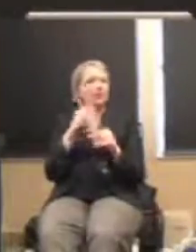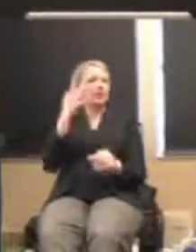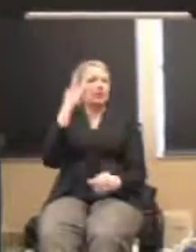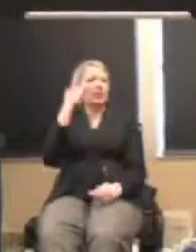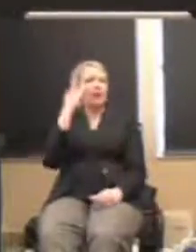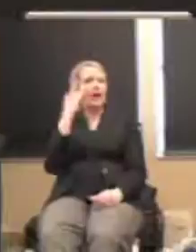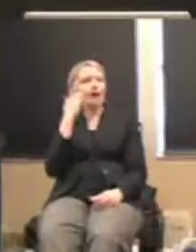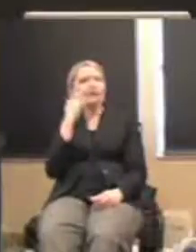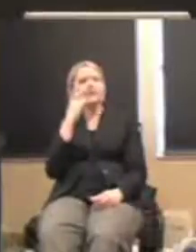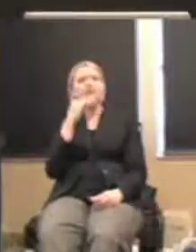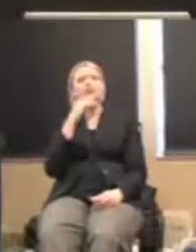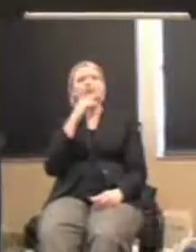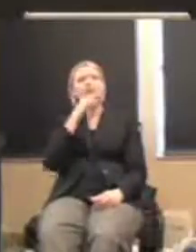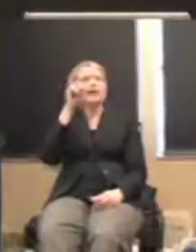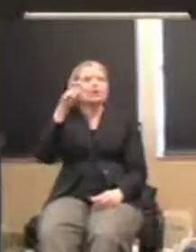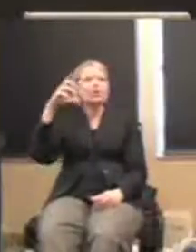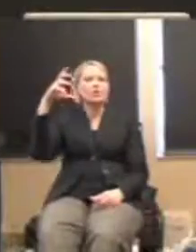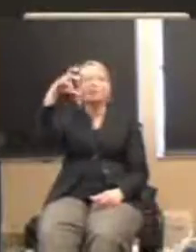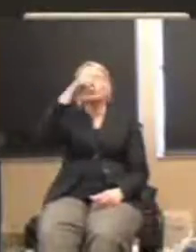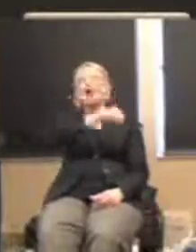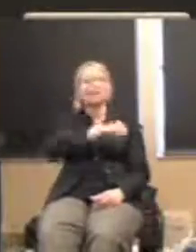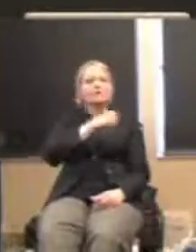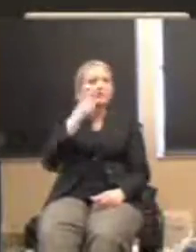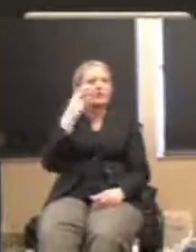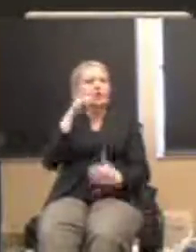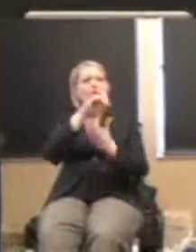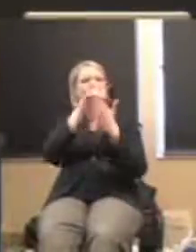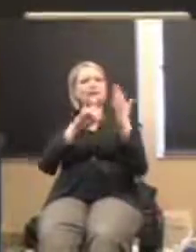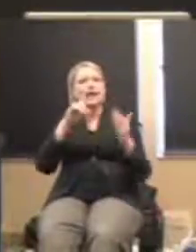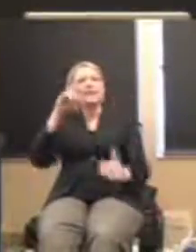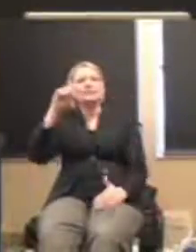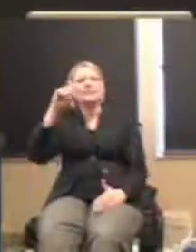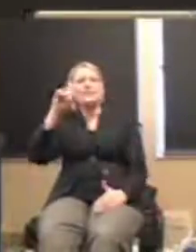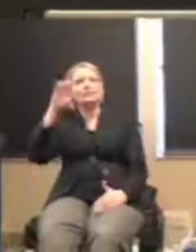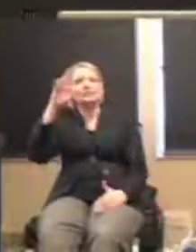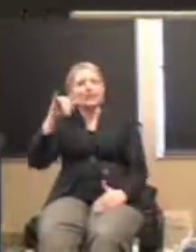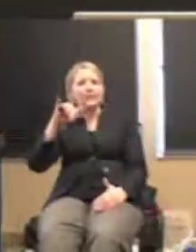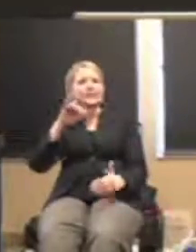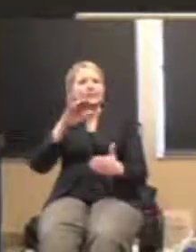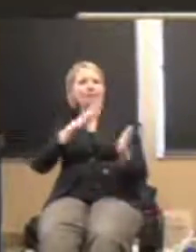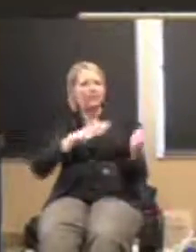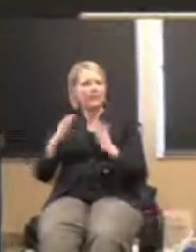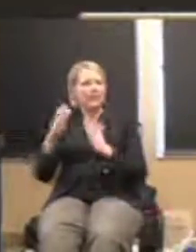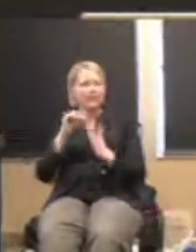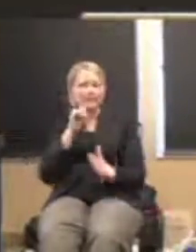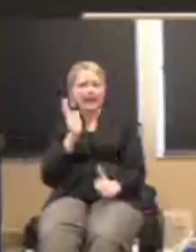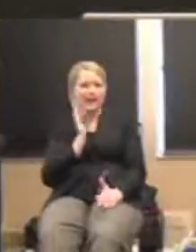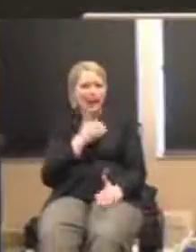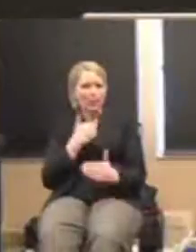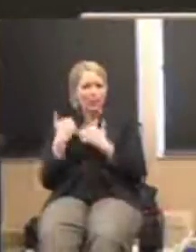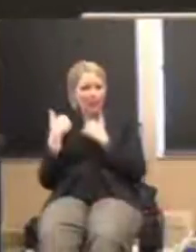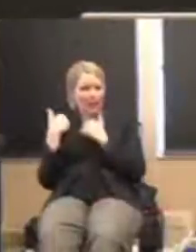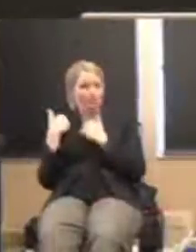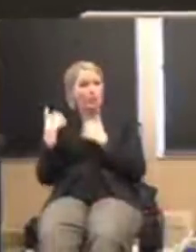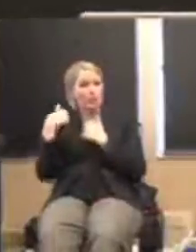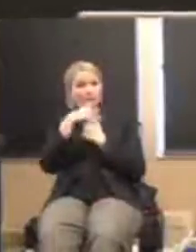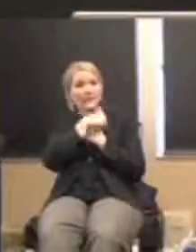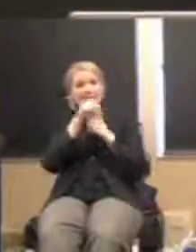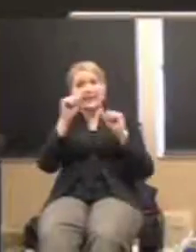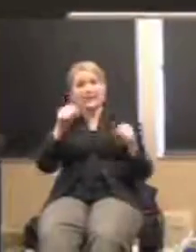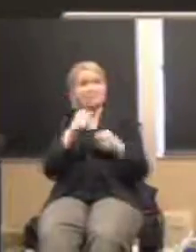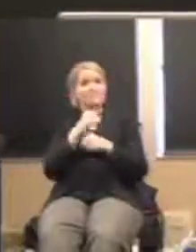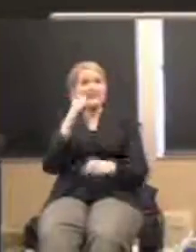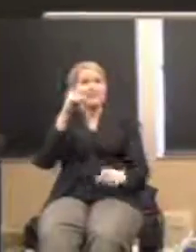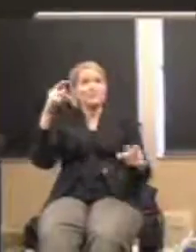best guess on designing a sensory diet. It's really not our job, and we could actually make things worse if